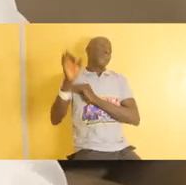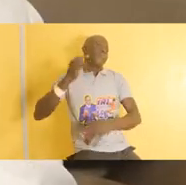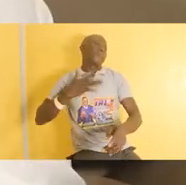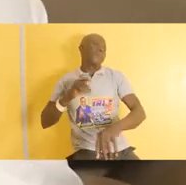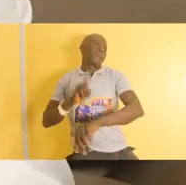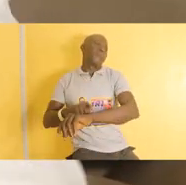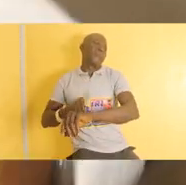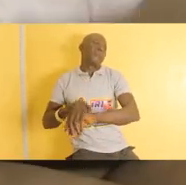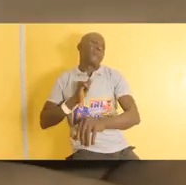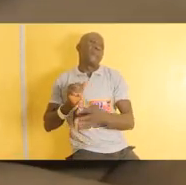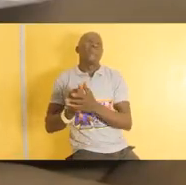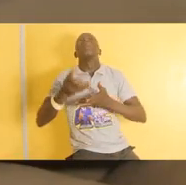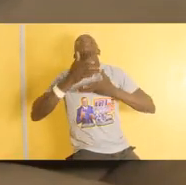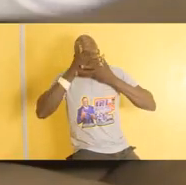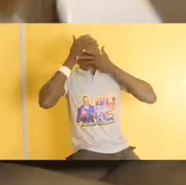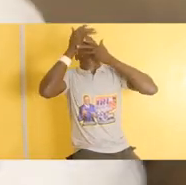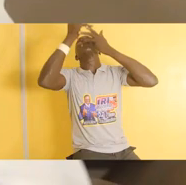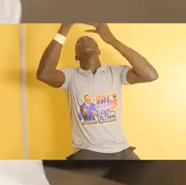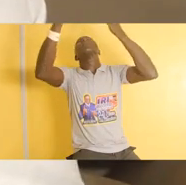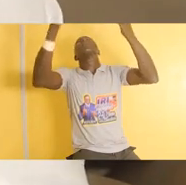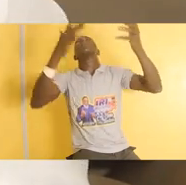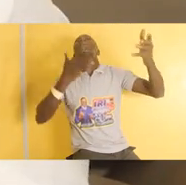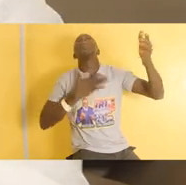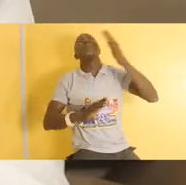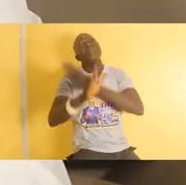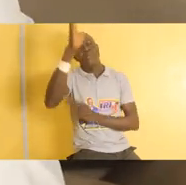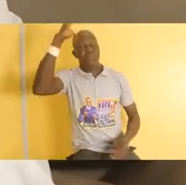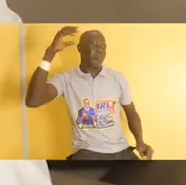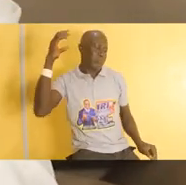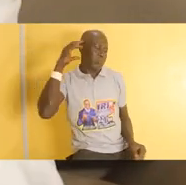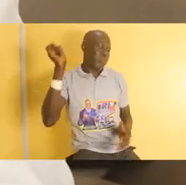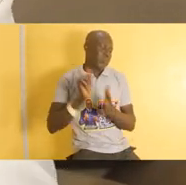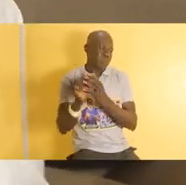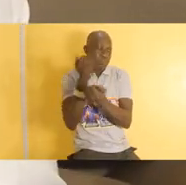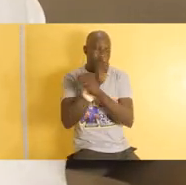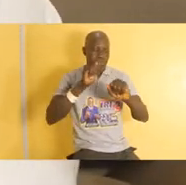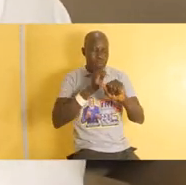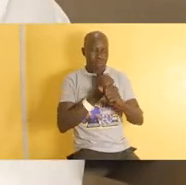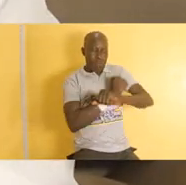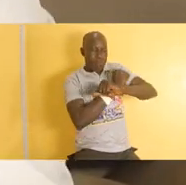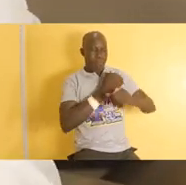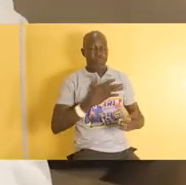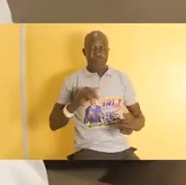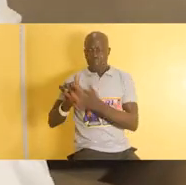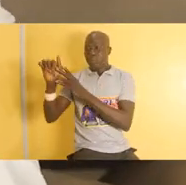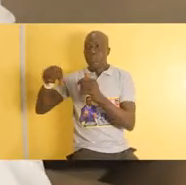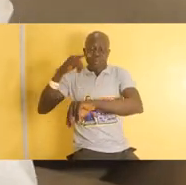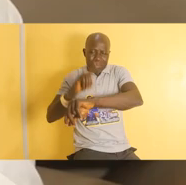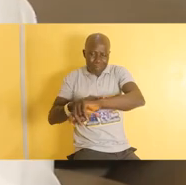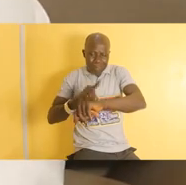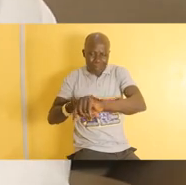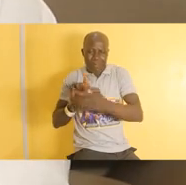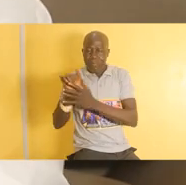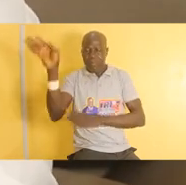yami. When it's time. Emi o ki gbe. Baba mi yo gbo. My father will hear. Ati gbe mi ni ja. And we are vent for ni akoko na. That